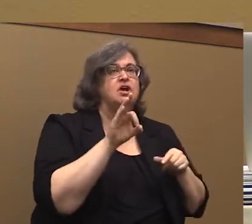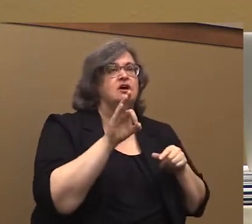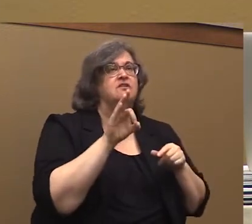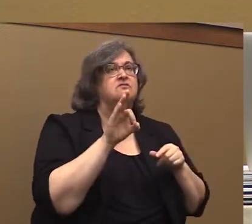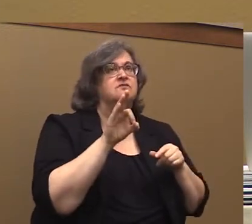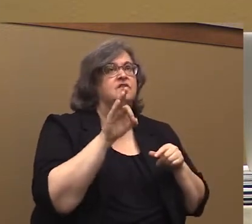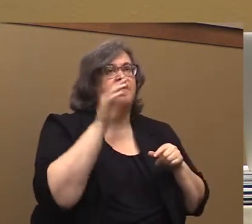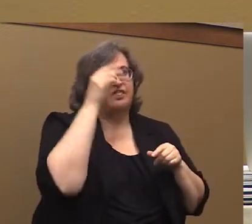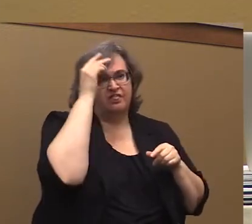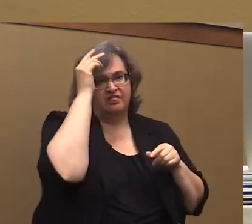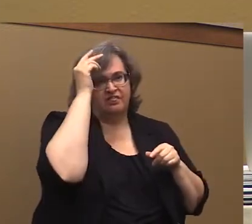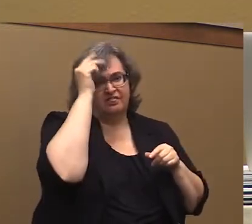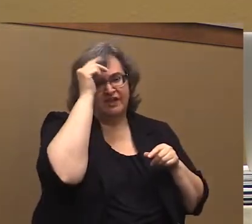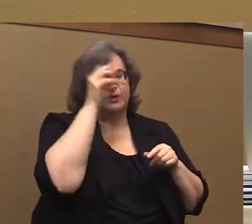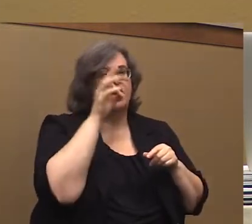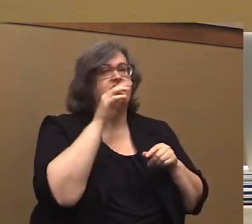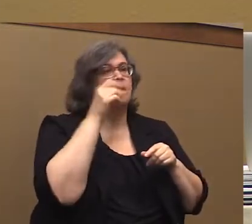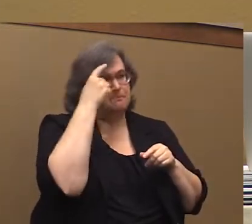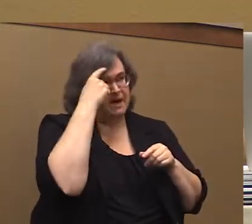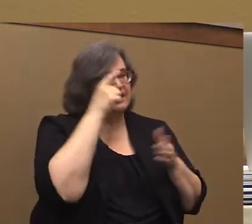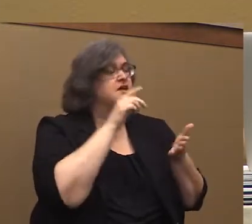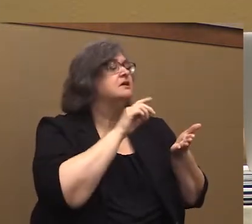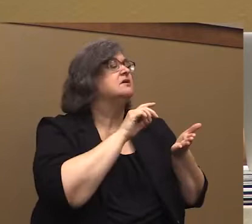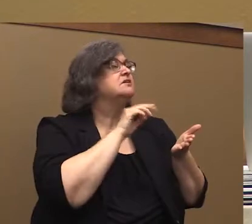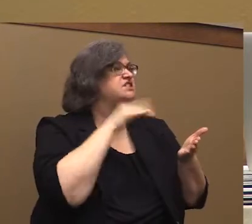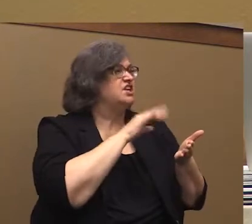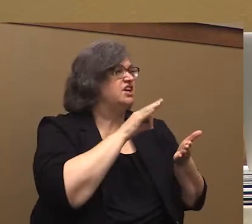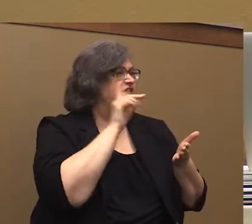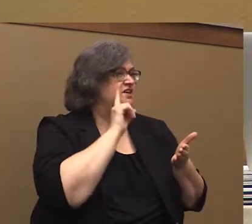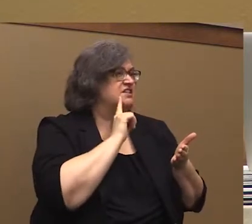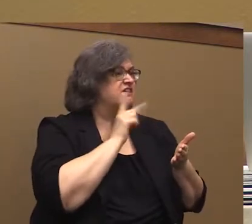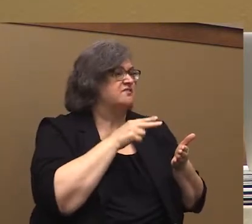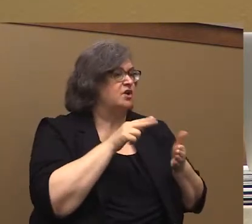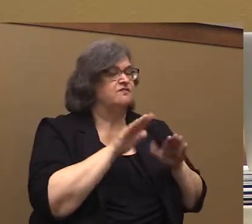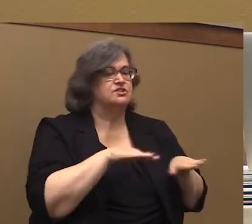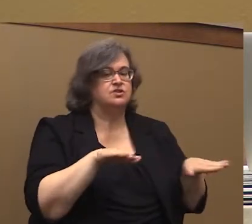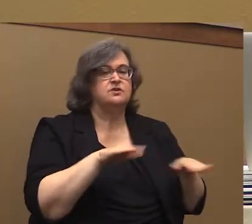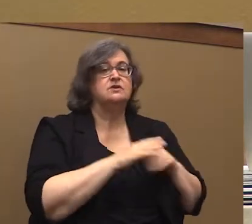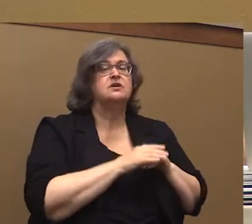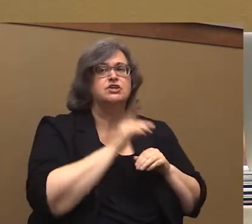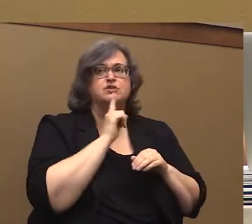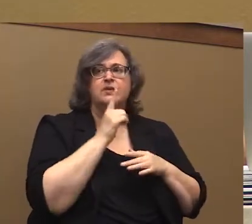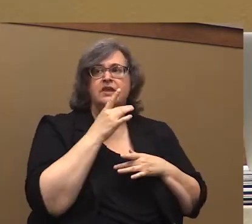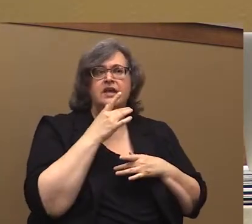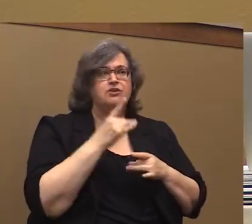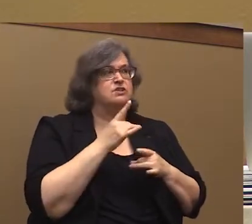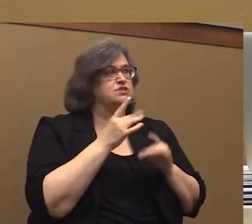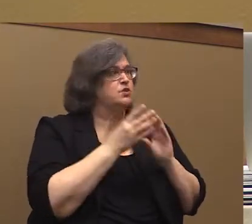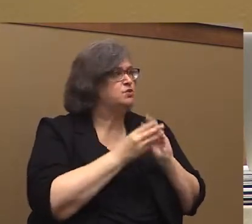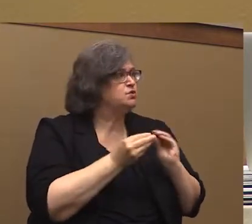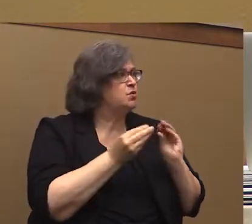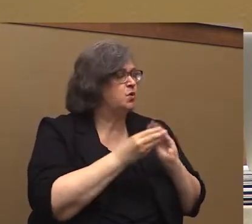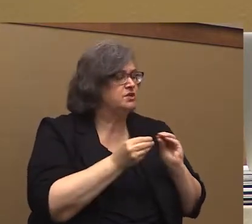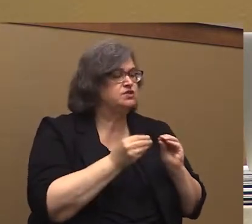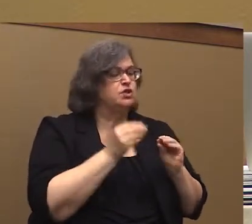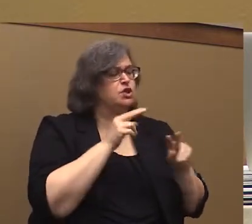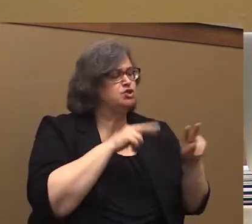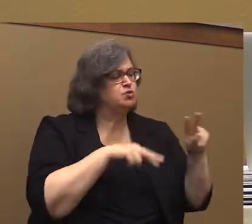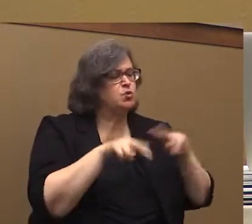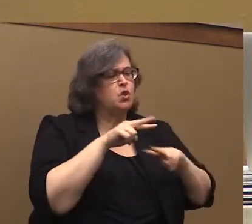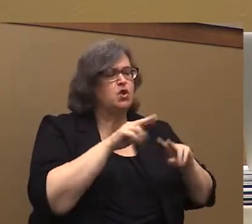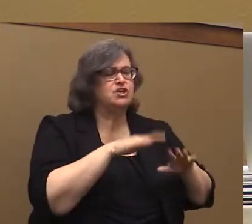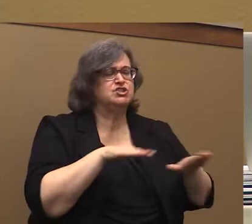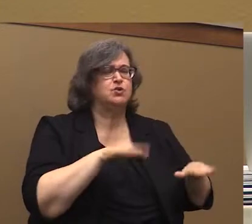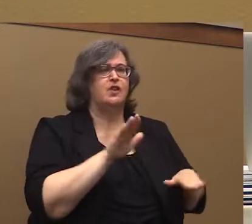study of deaf children. There's growing research, and I think it's really interesting about the stories that they come up to look